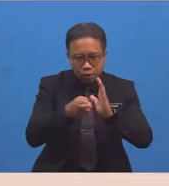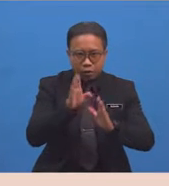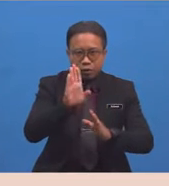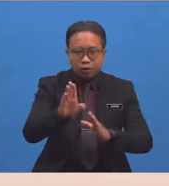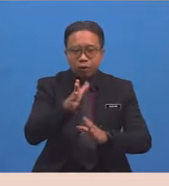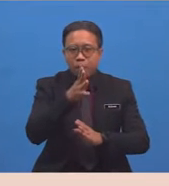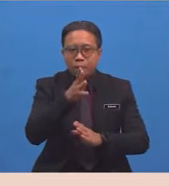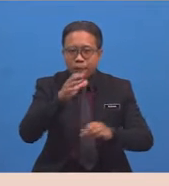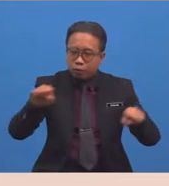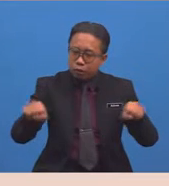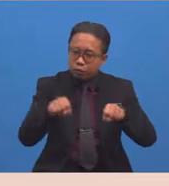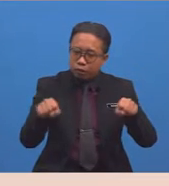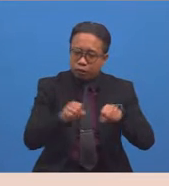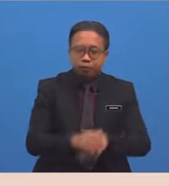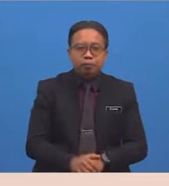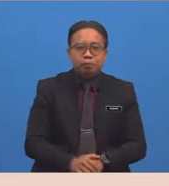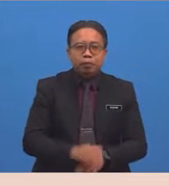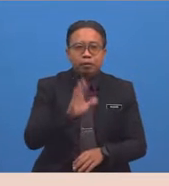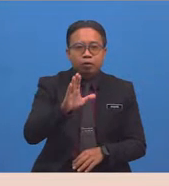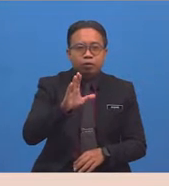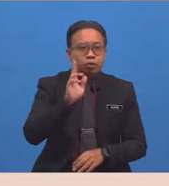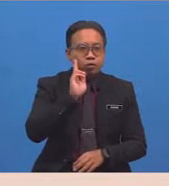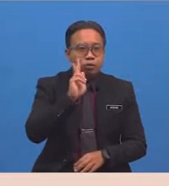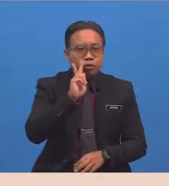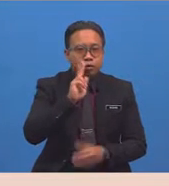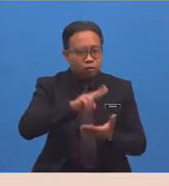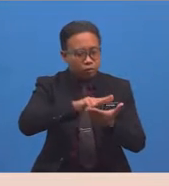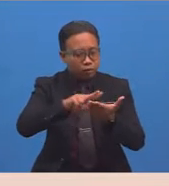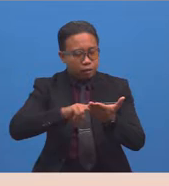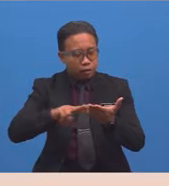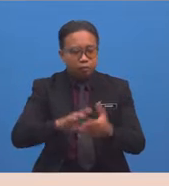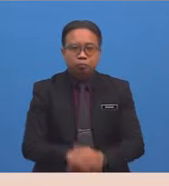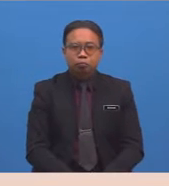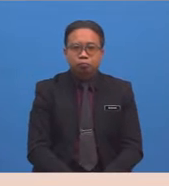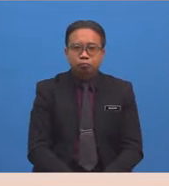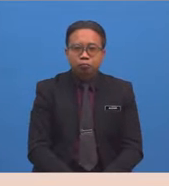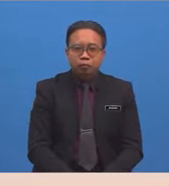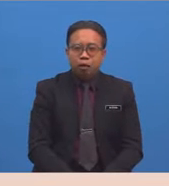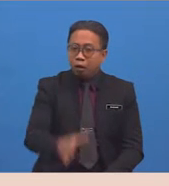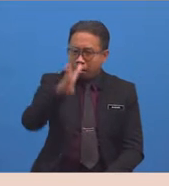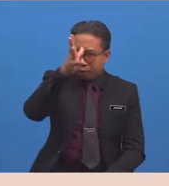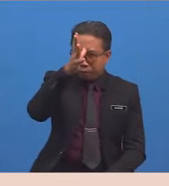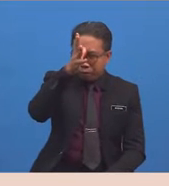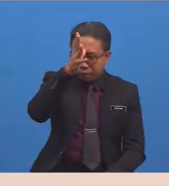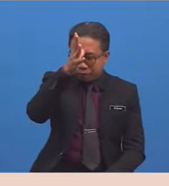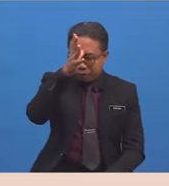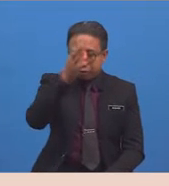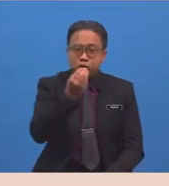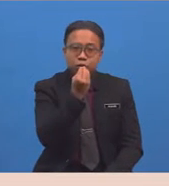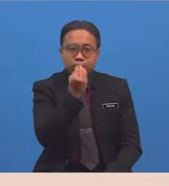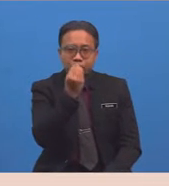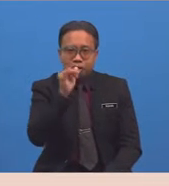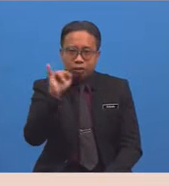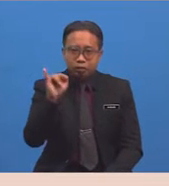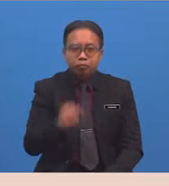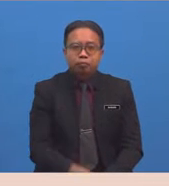your mom's cooking, your sister reading, or even your